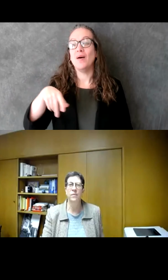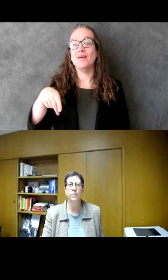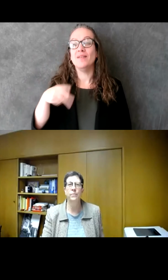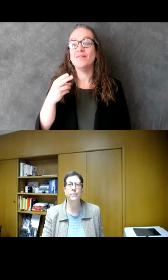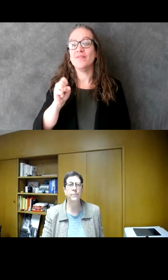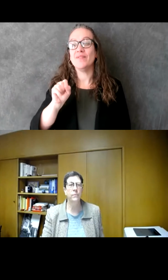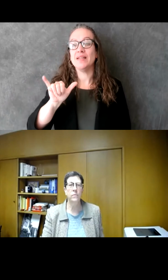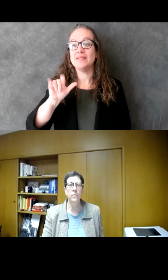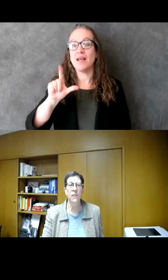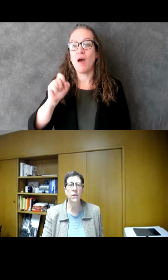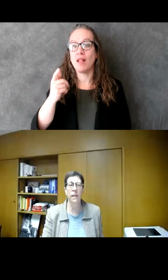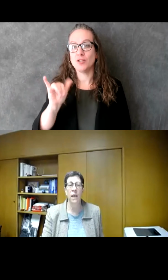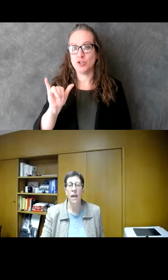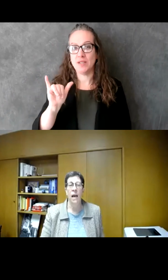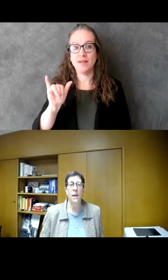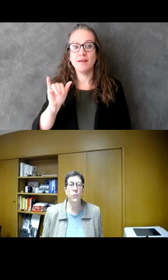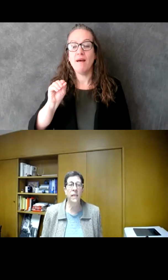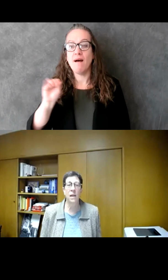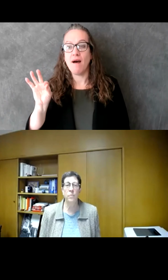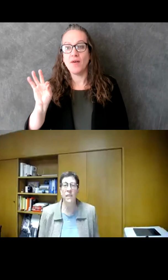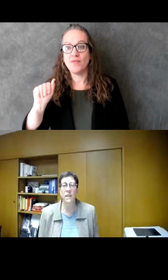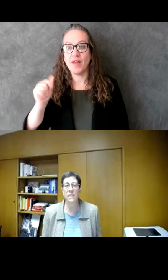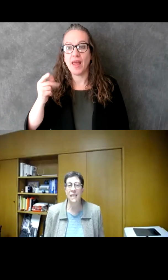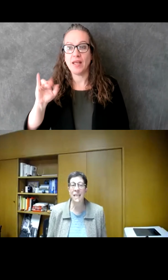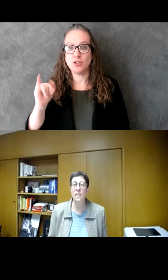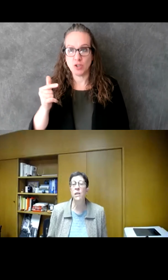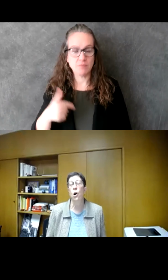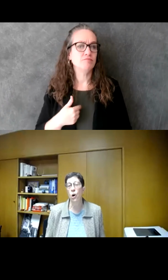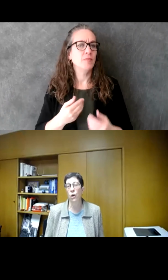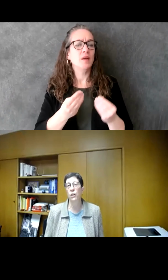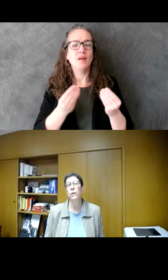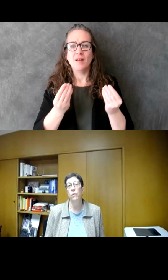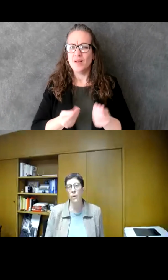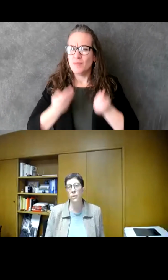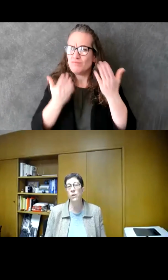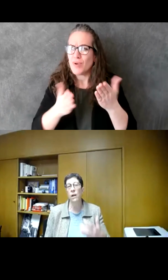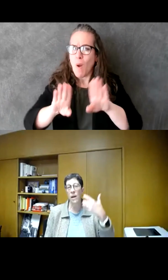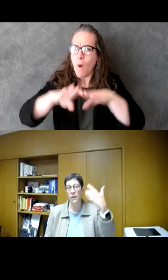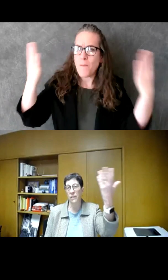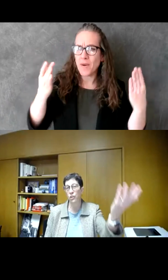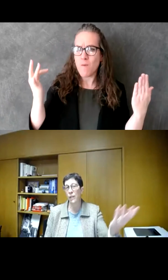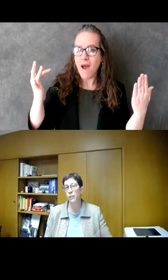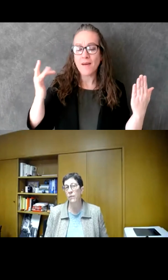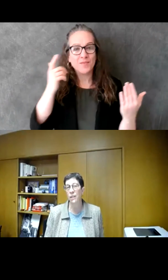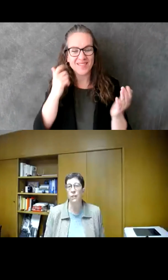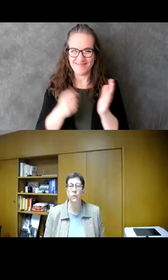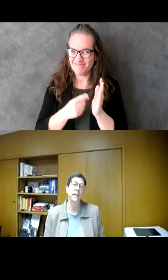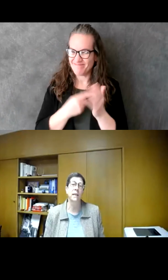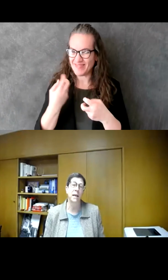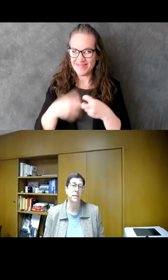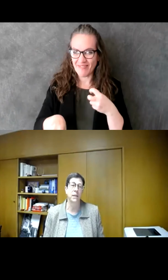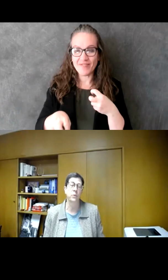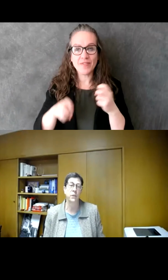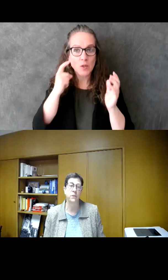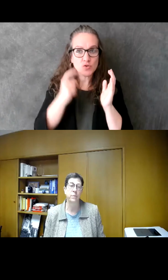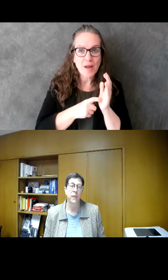aging. And I bring it up because it can be hard when you talk about these changes of aging to